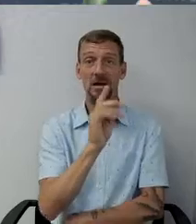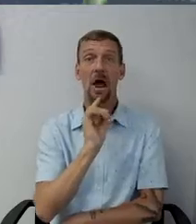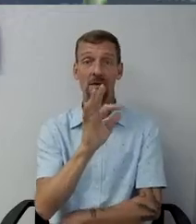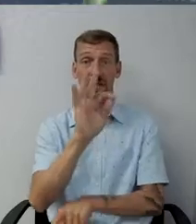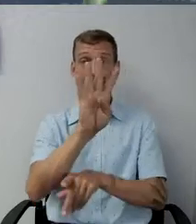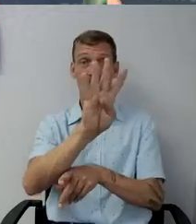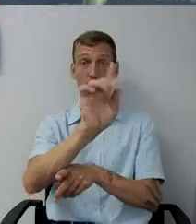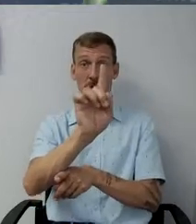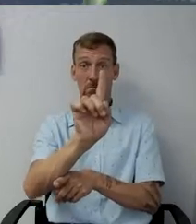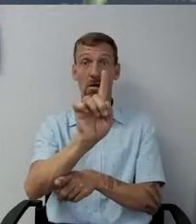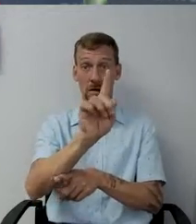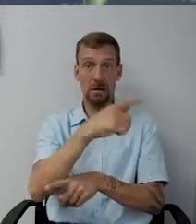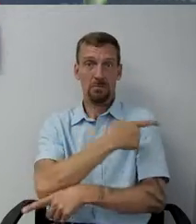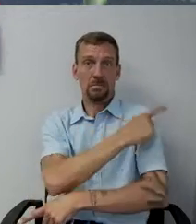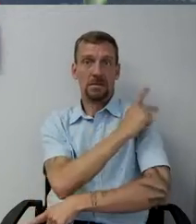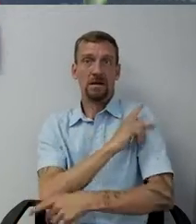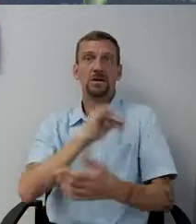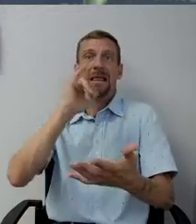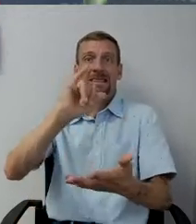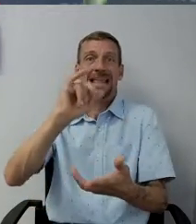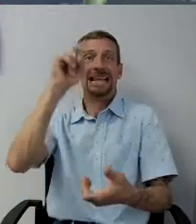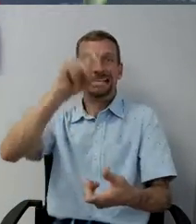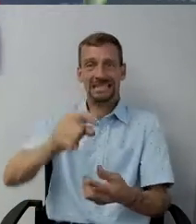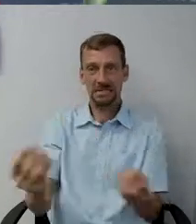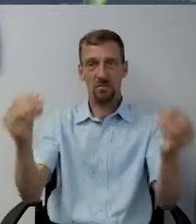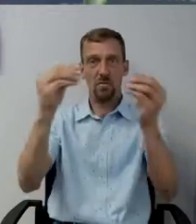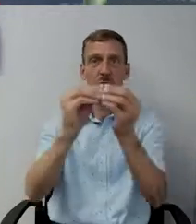patients are receiving that more critical care